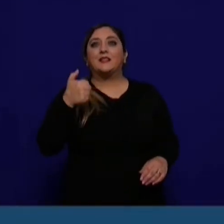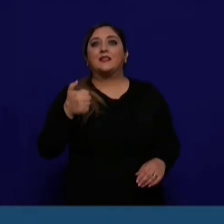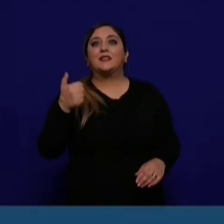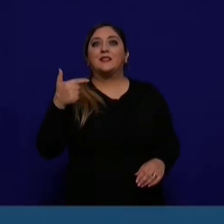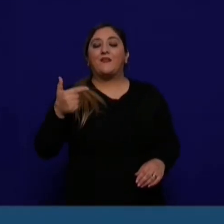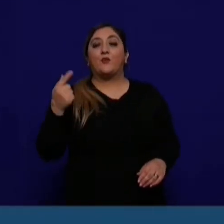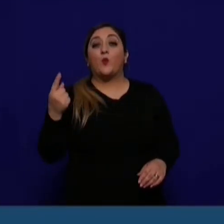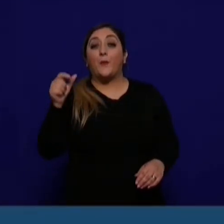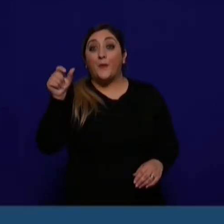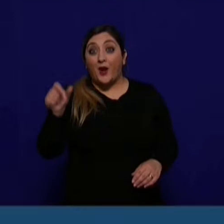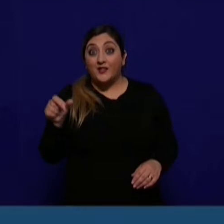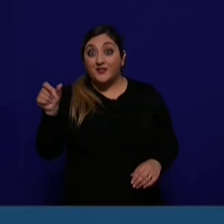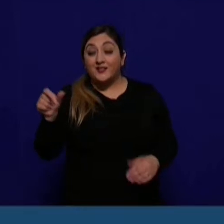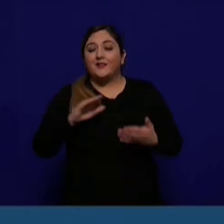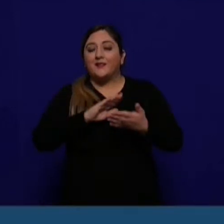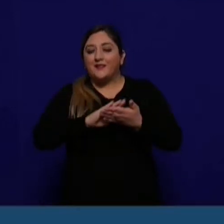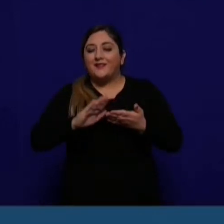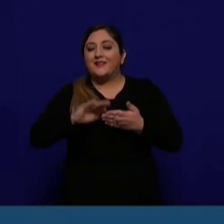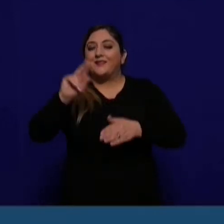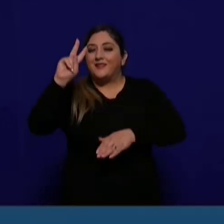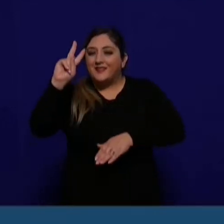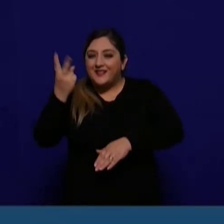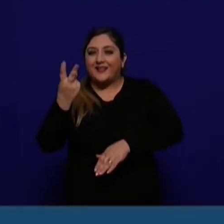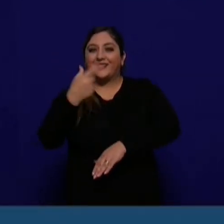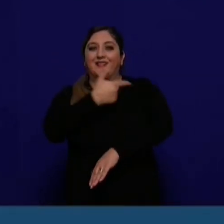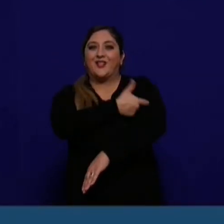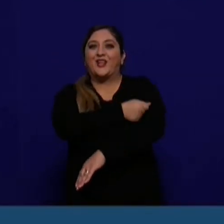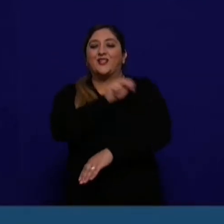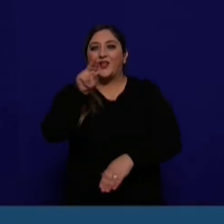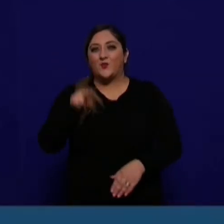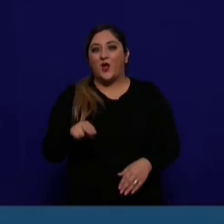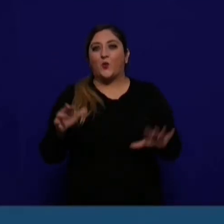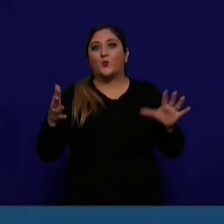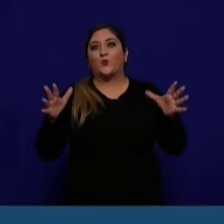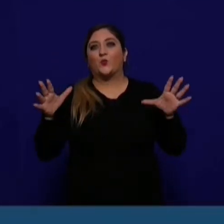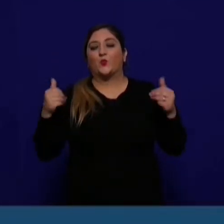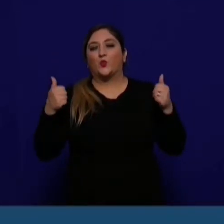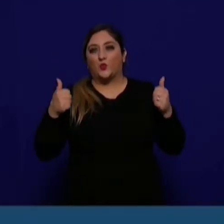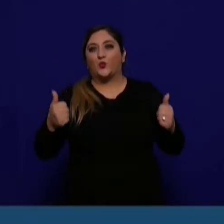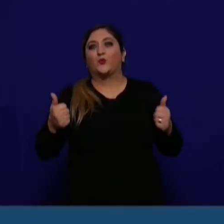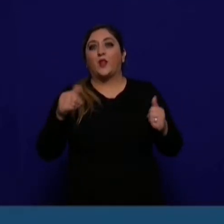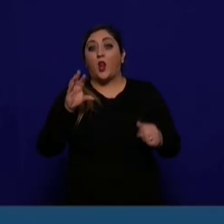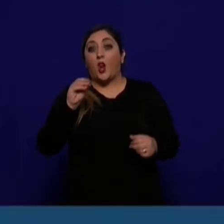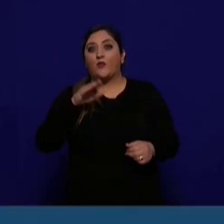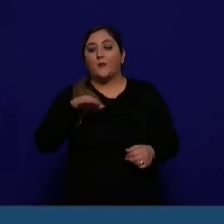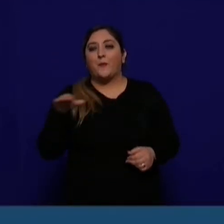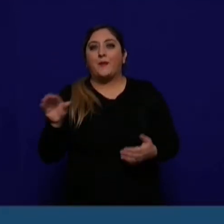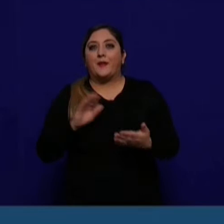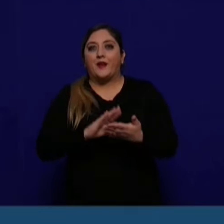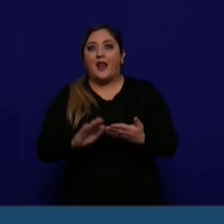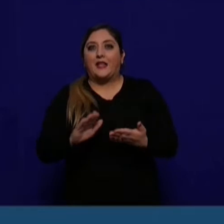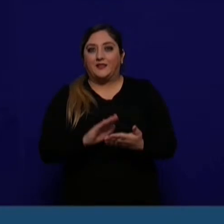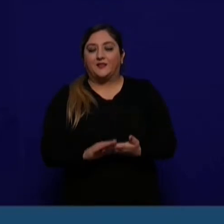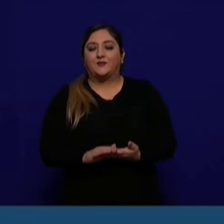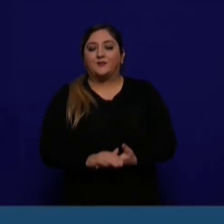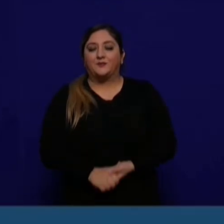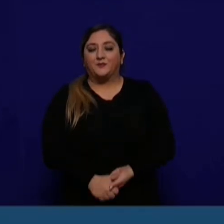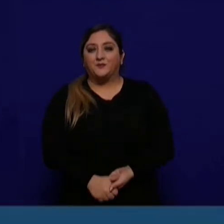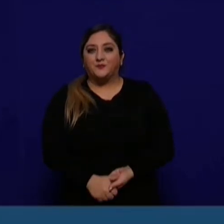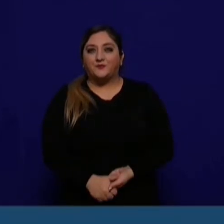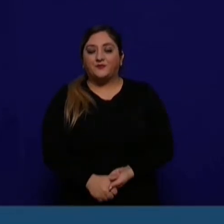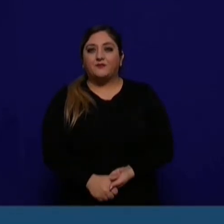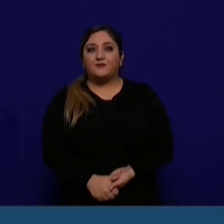80,671 persons who have already taken 2 doses. So this is a very good population coverage with 2 doses who have the